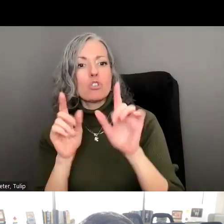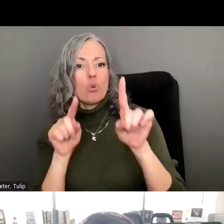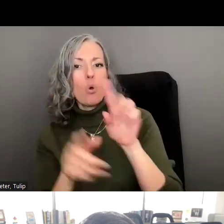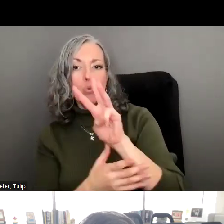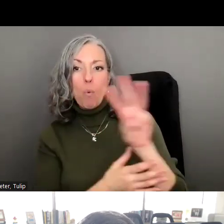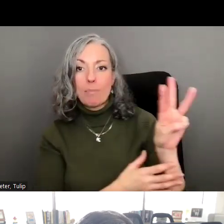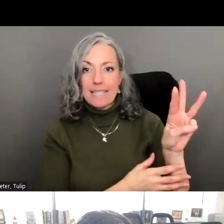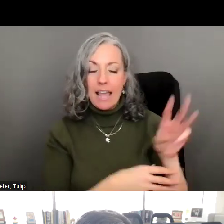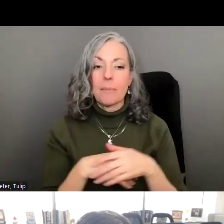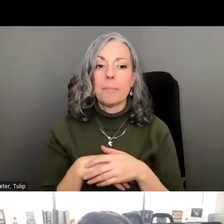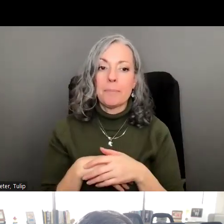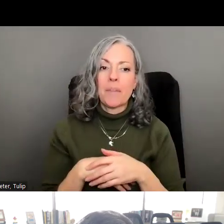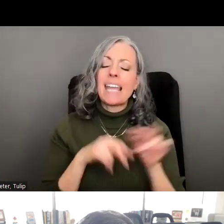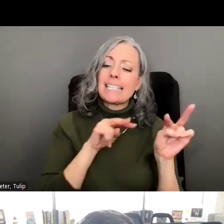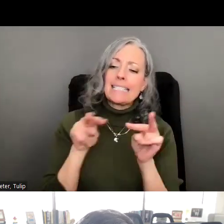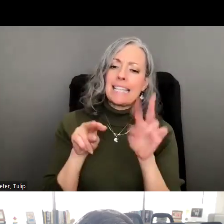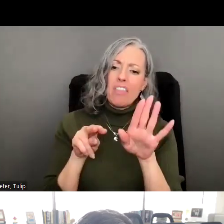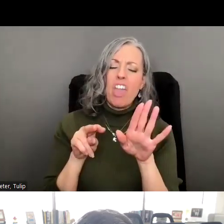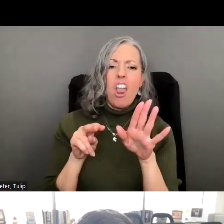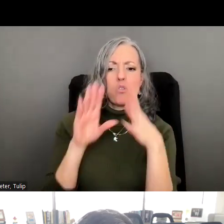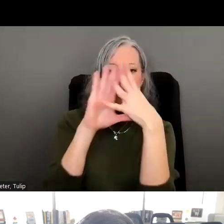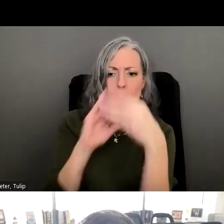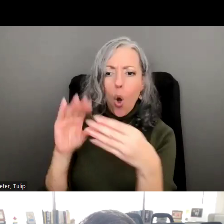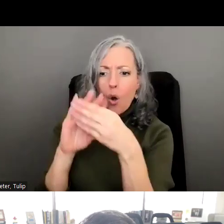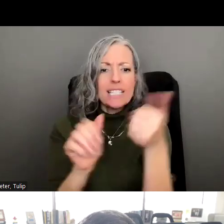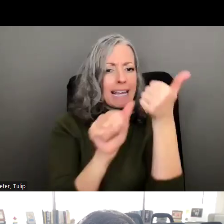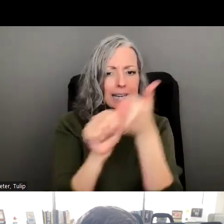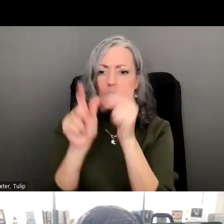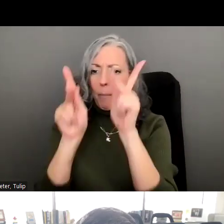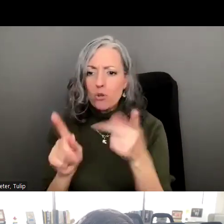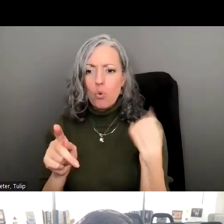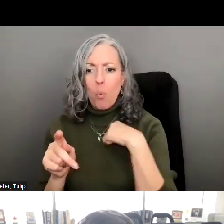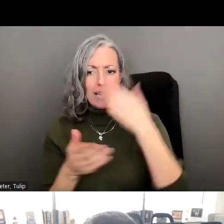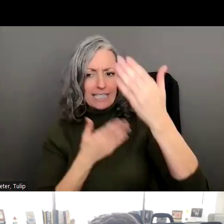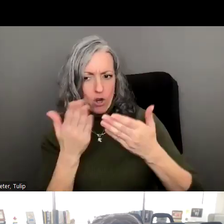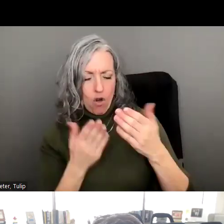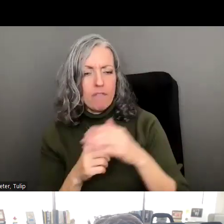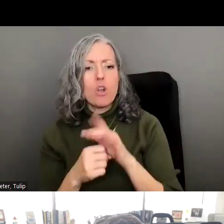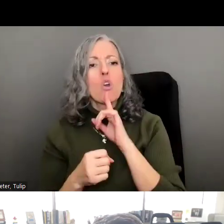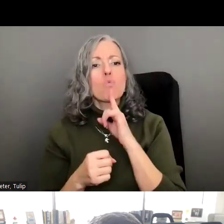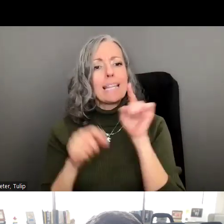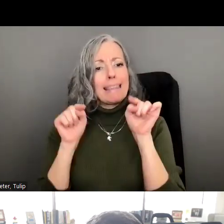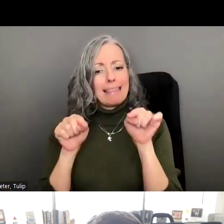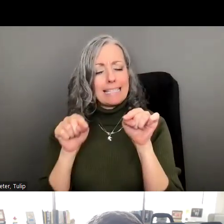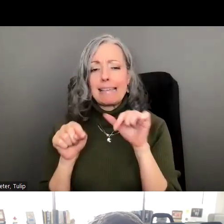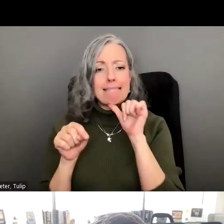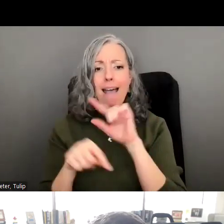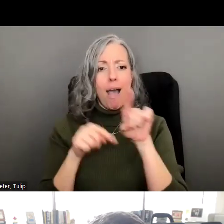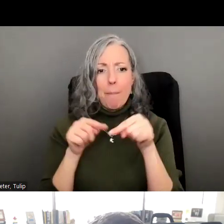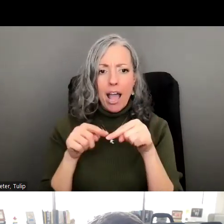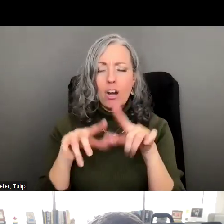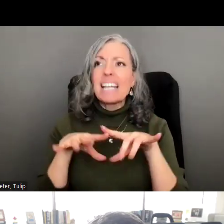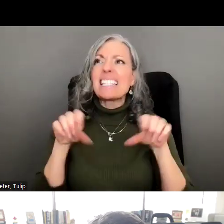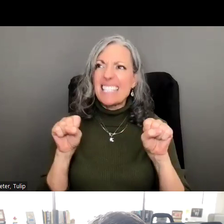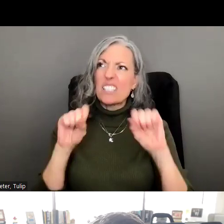website and to see the profiles of the individuals that we serve. Fundamentally, this isn't about system change, although